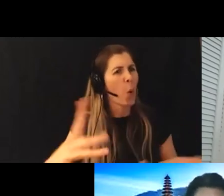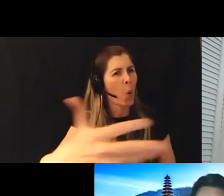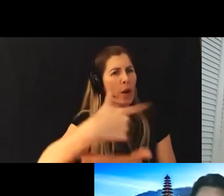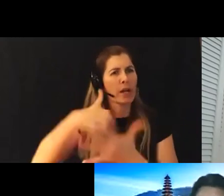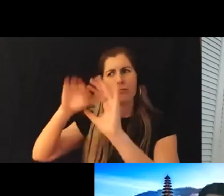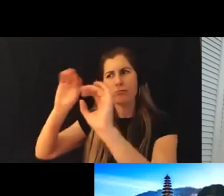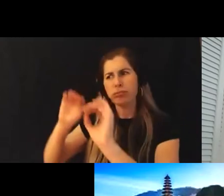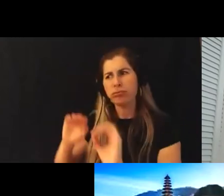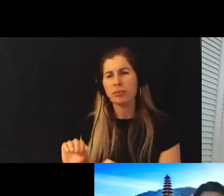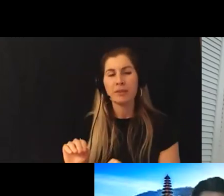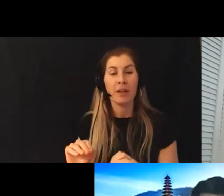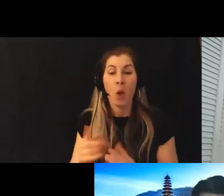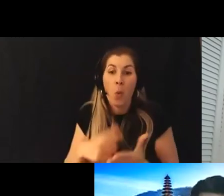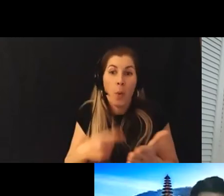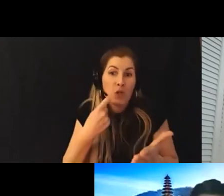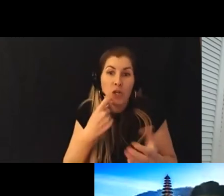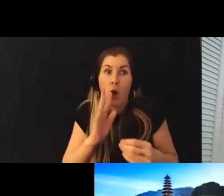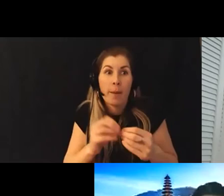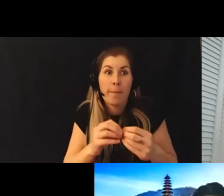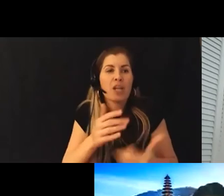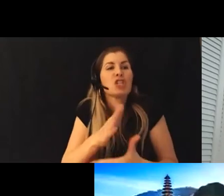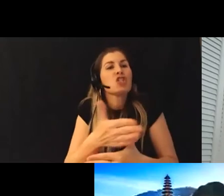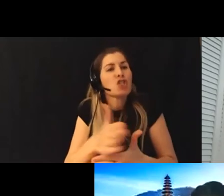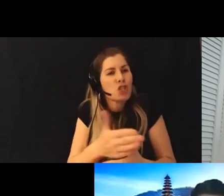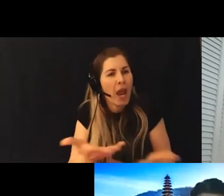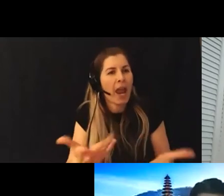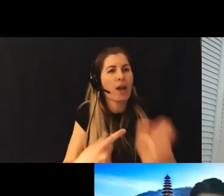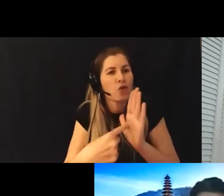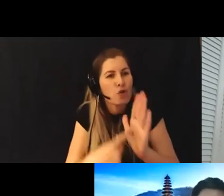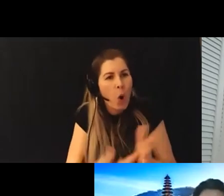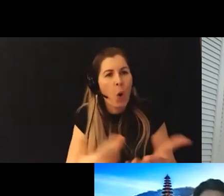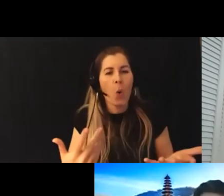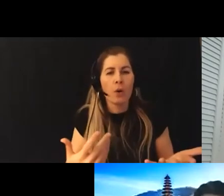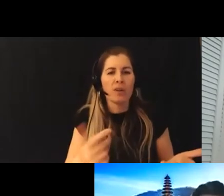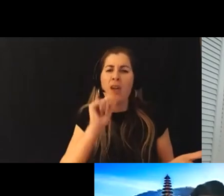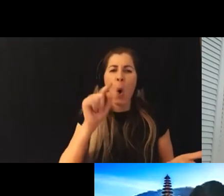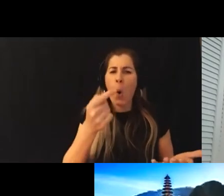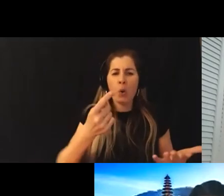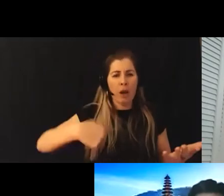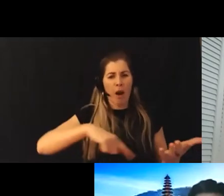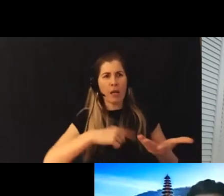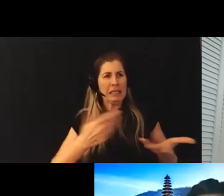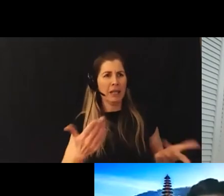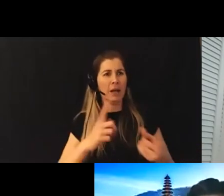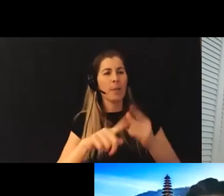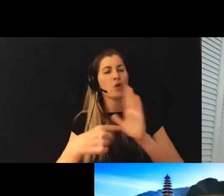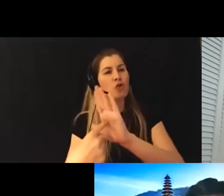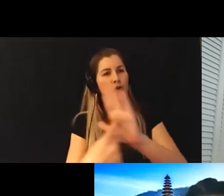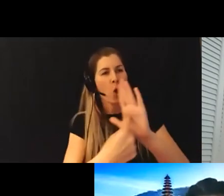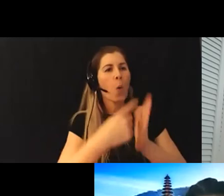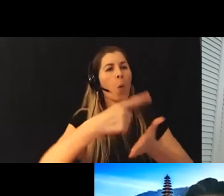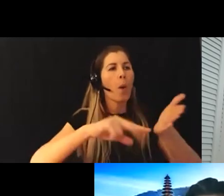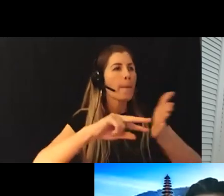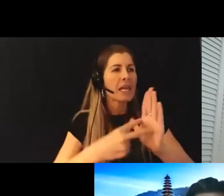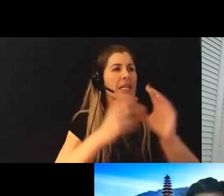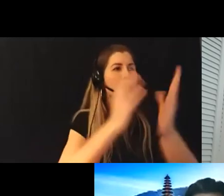what we're talking about today, share with a broader community that's not just this brilliant group of people, but to really showcase what teaching artists are doing out